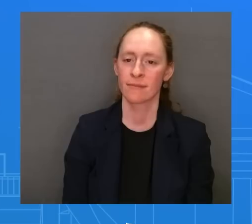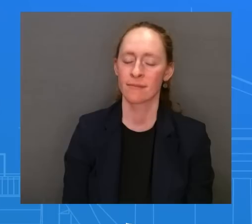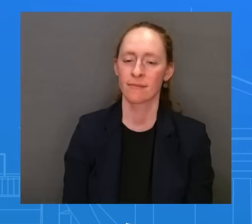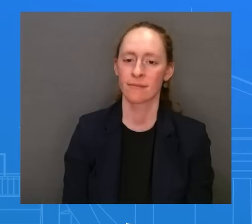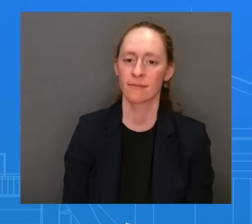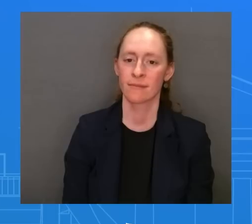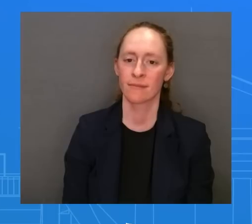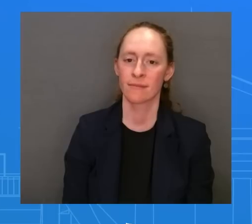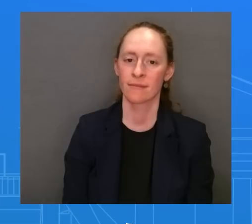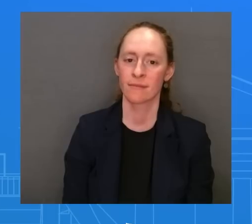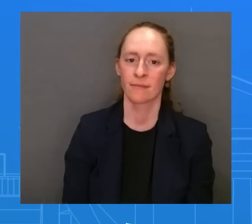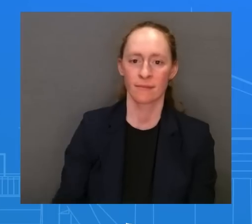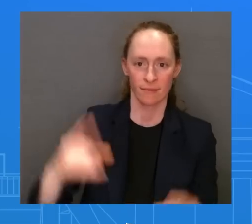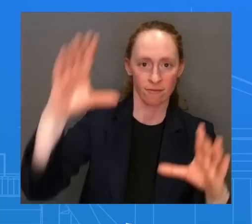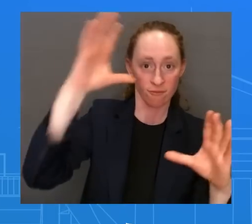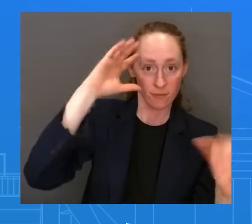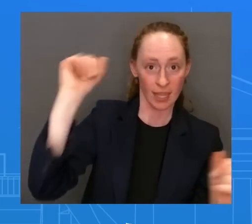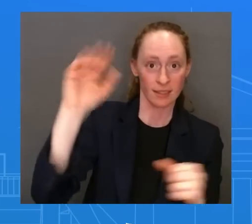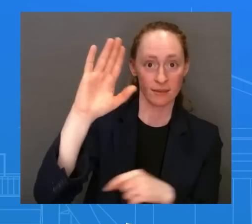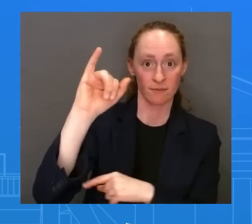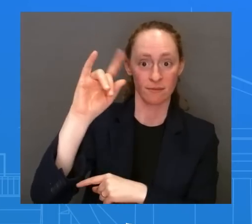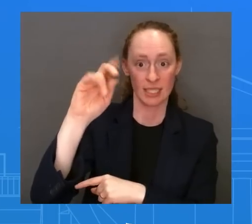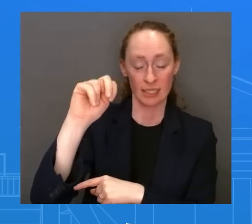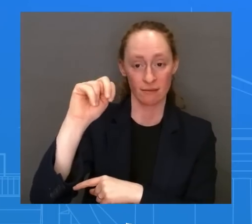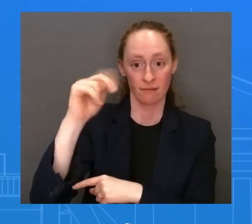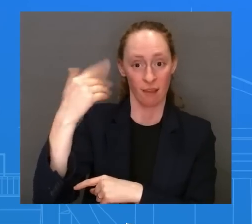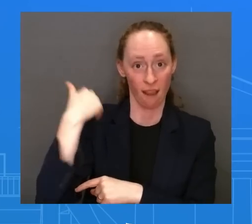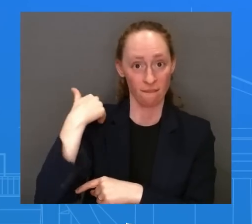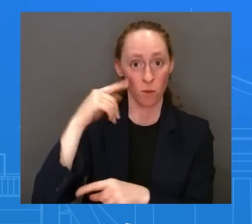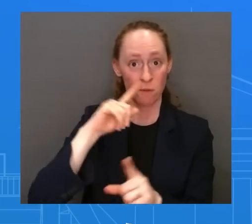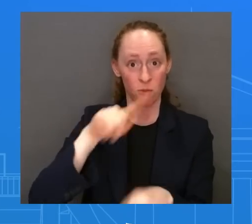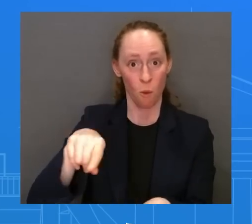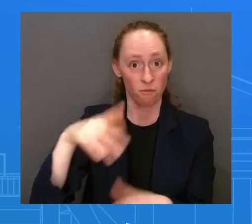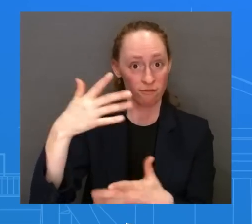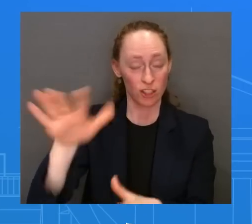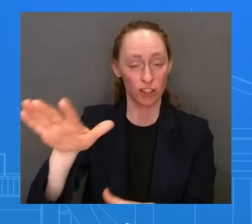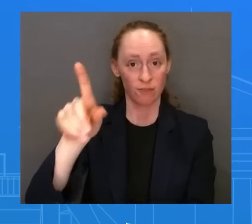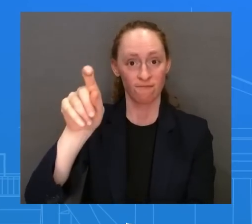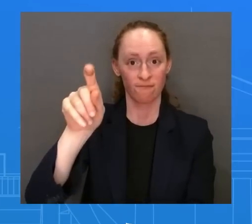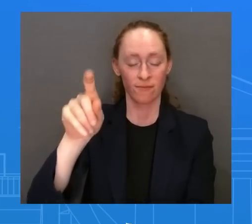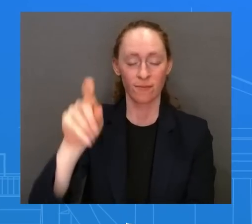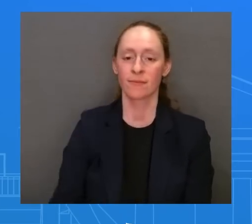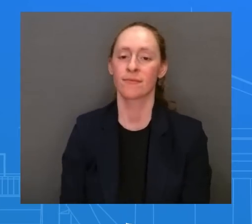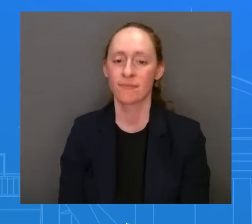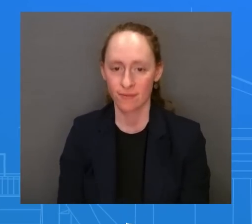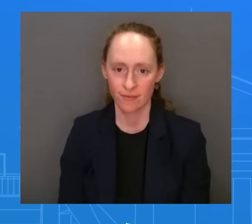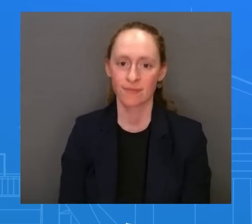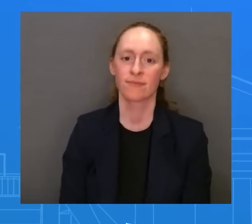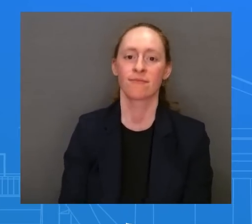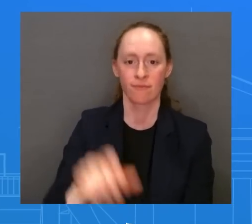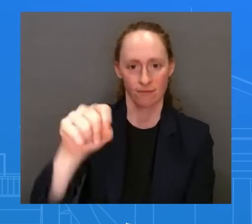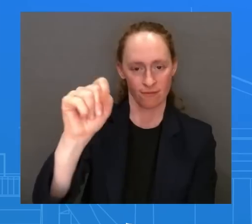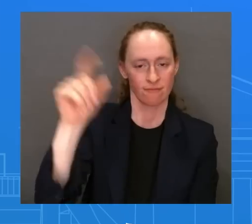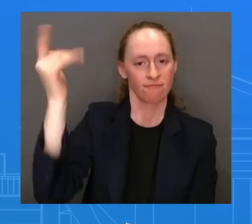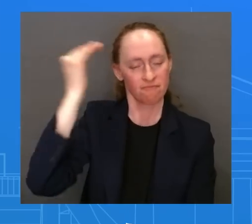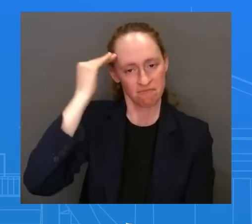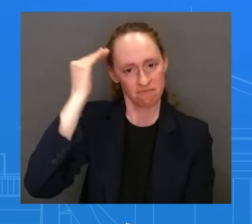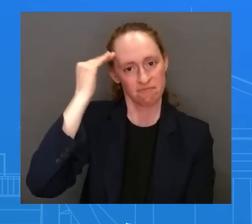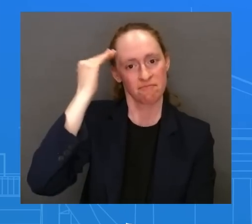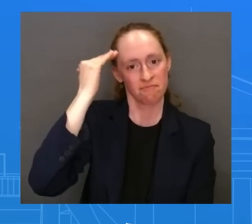has been fully briefed on both after action reports and he's certainly uh uh